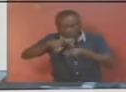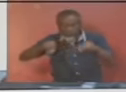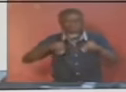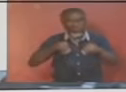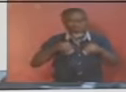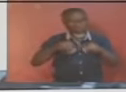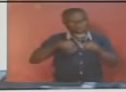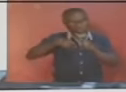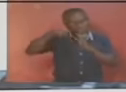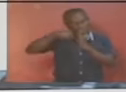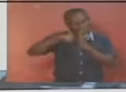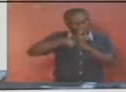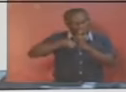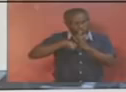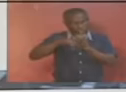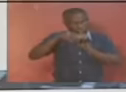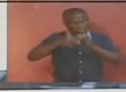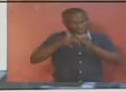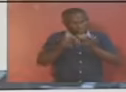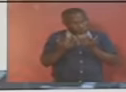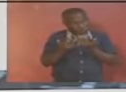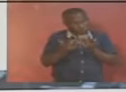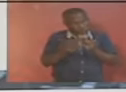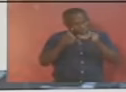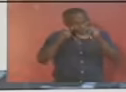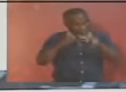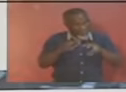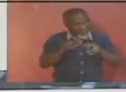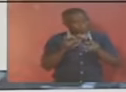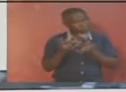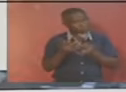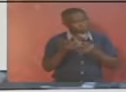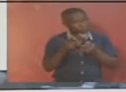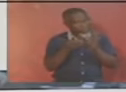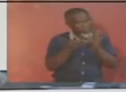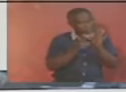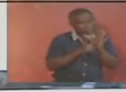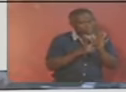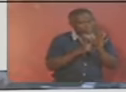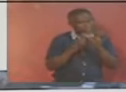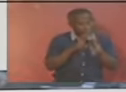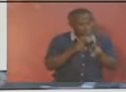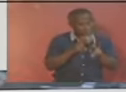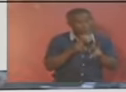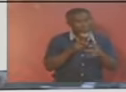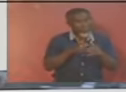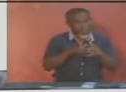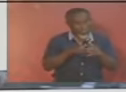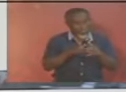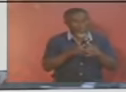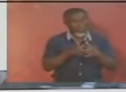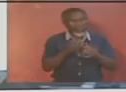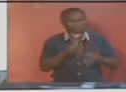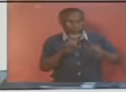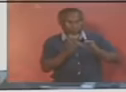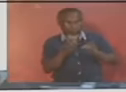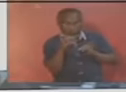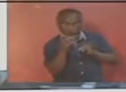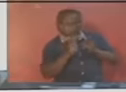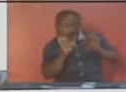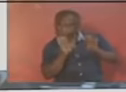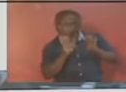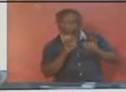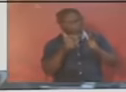been diagnosed and you happen to be asymptomatically ill, then the important behaviors that will help you not to share